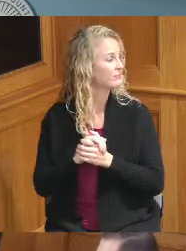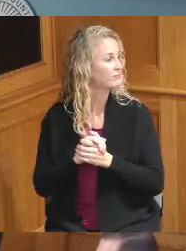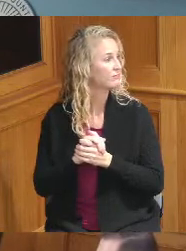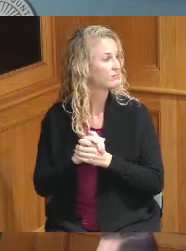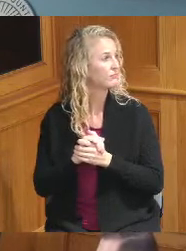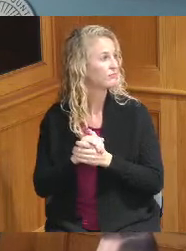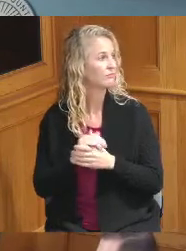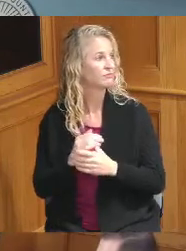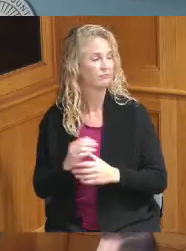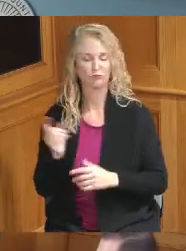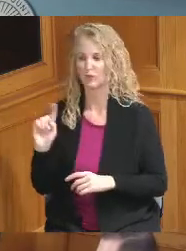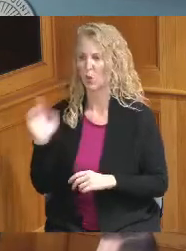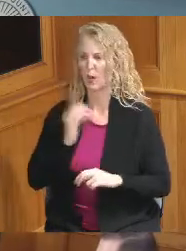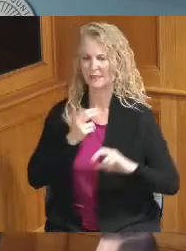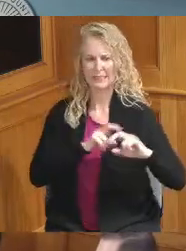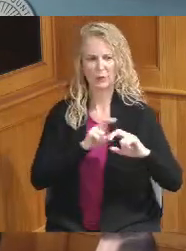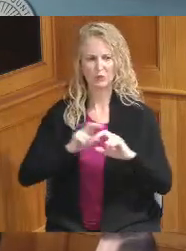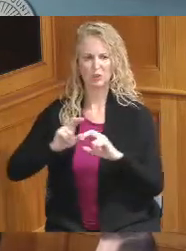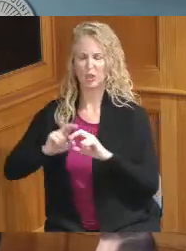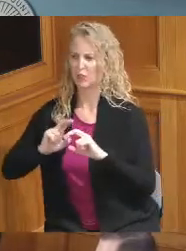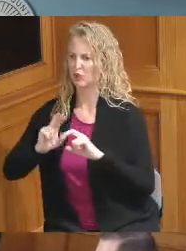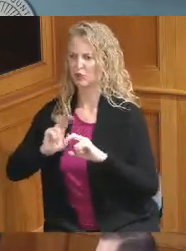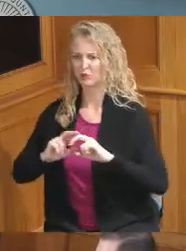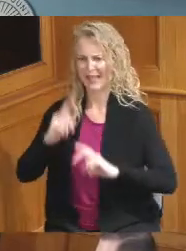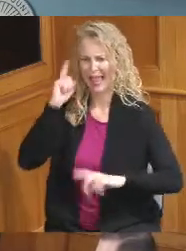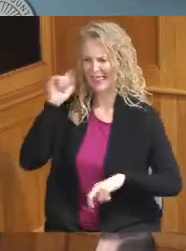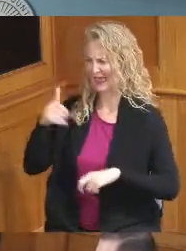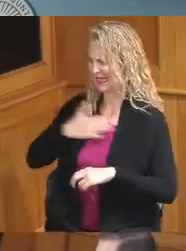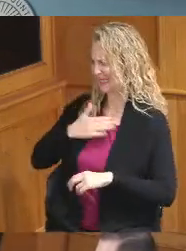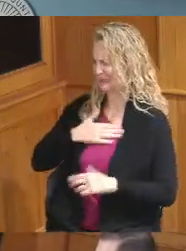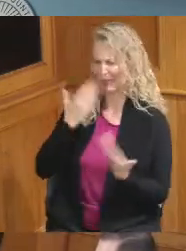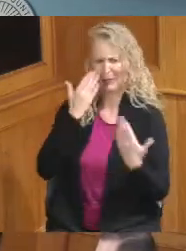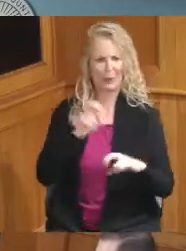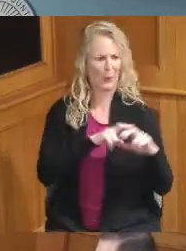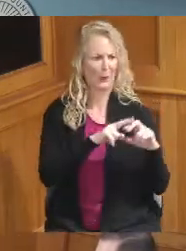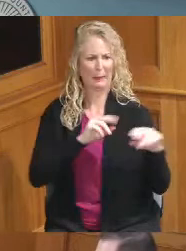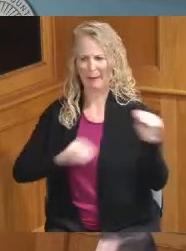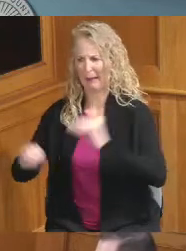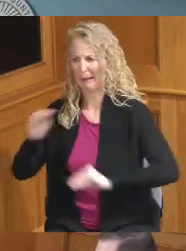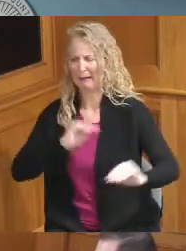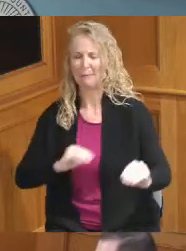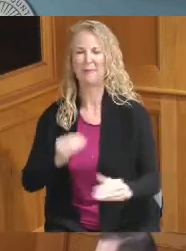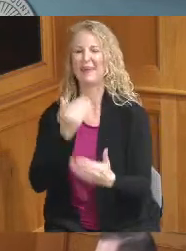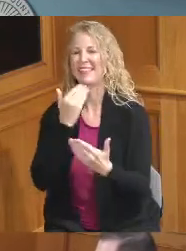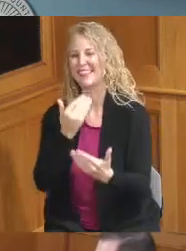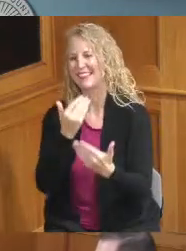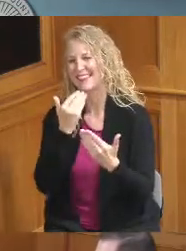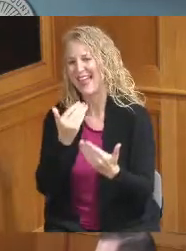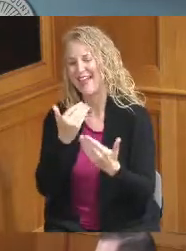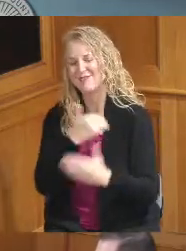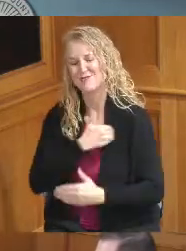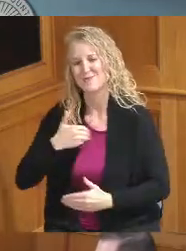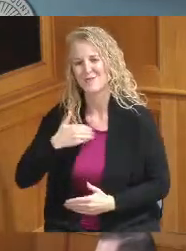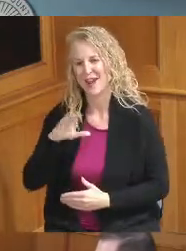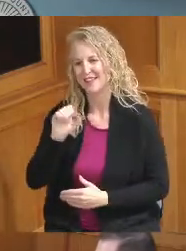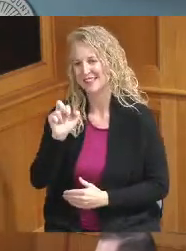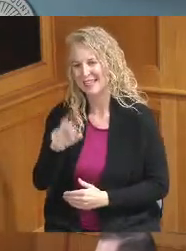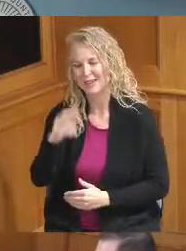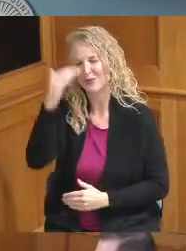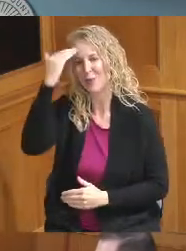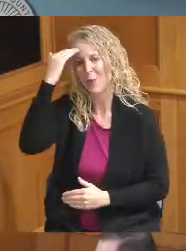Our chair's back, our musical chair. I think this one is mine. Thank you all for our breast cancer